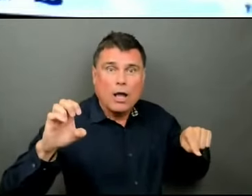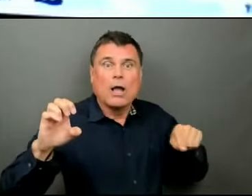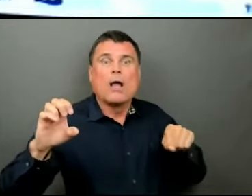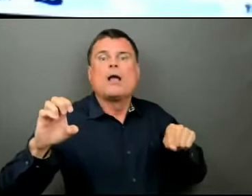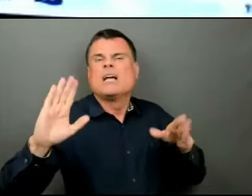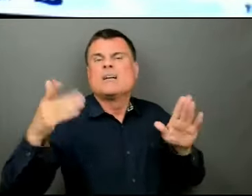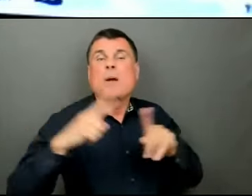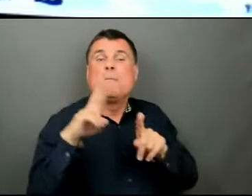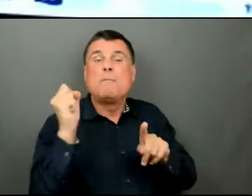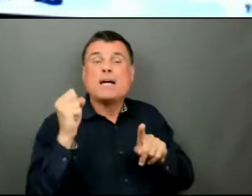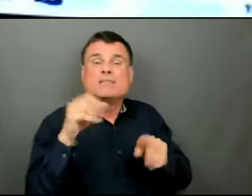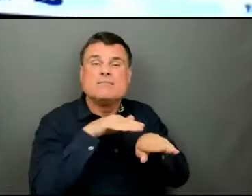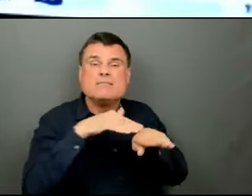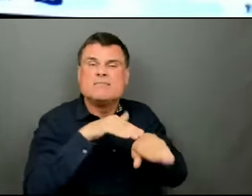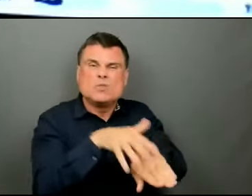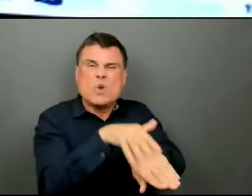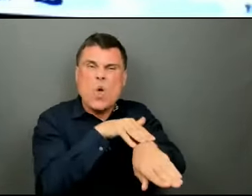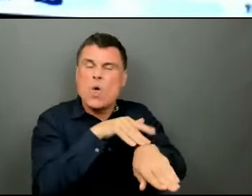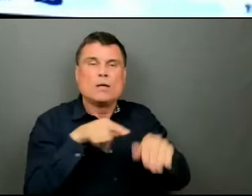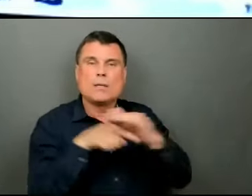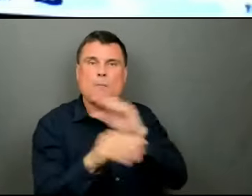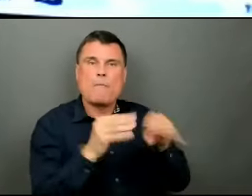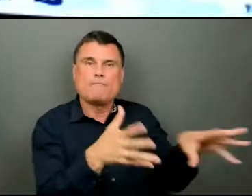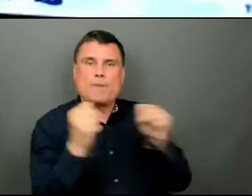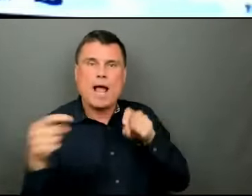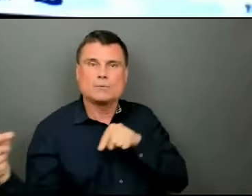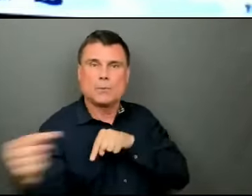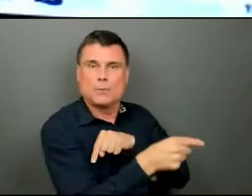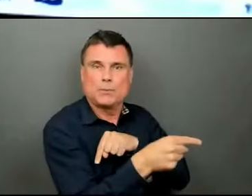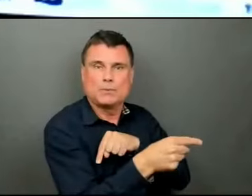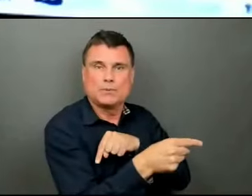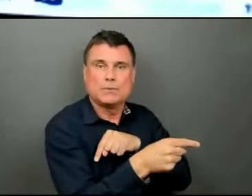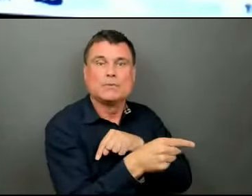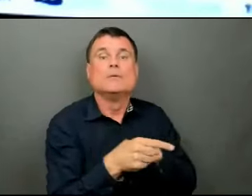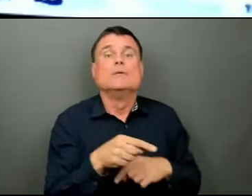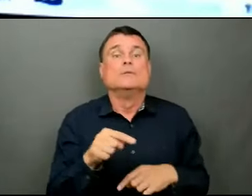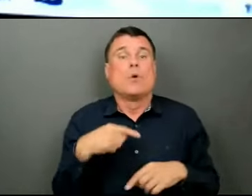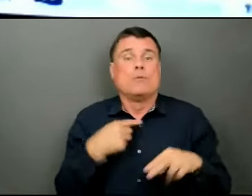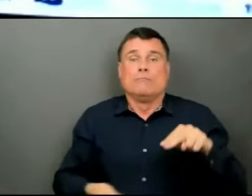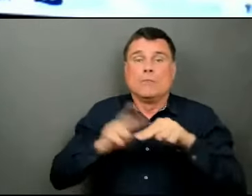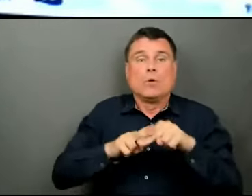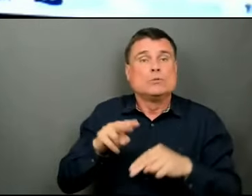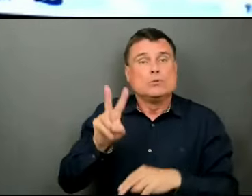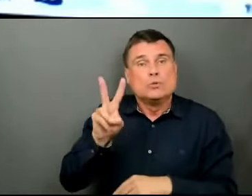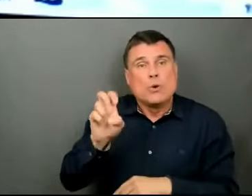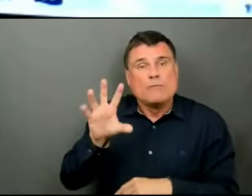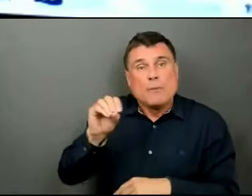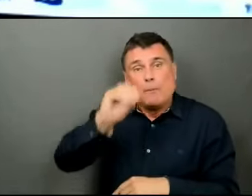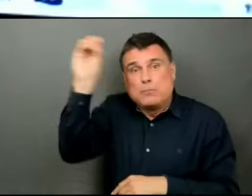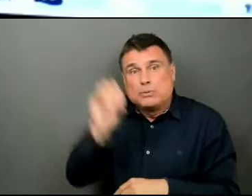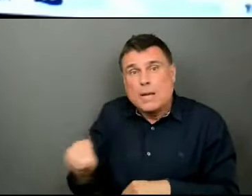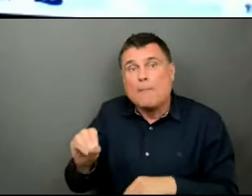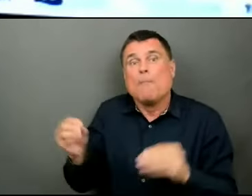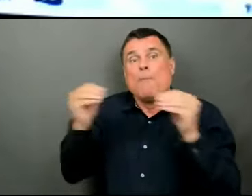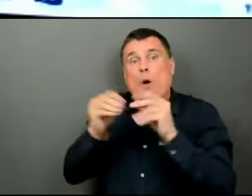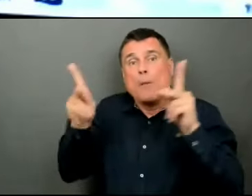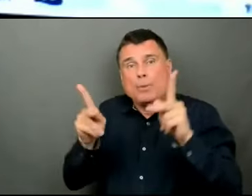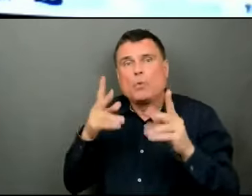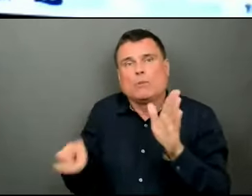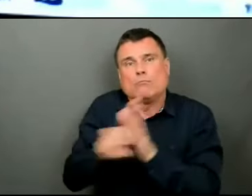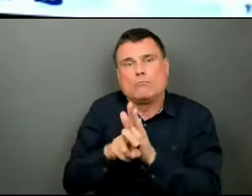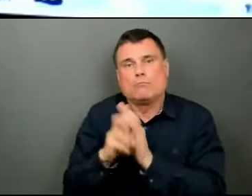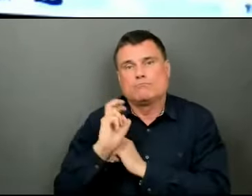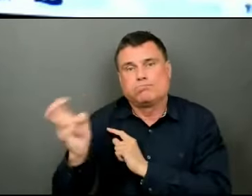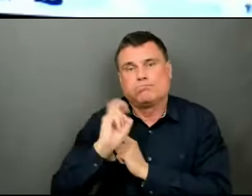also provide an increase in ridership capacity by 250% and facilitate connections to other major subway